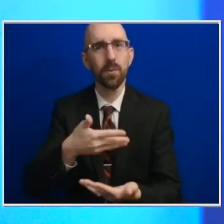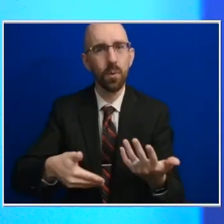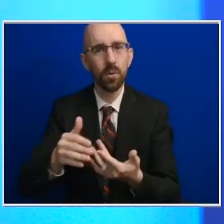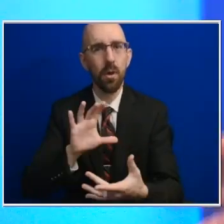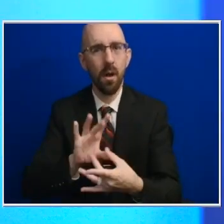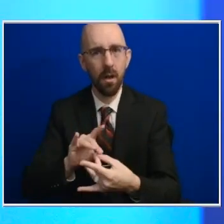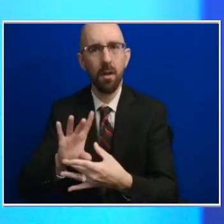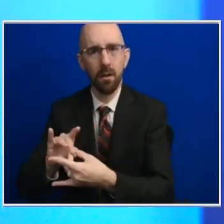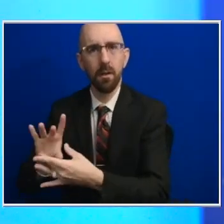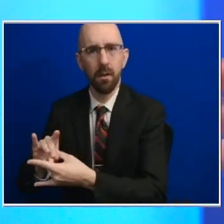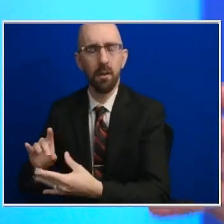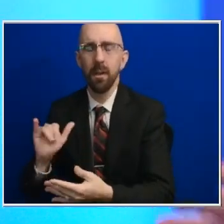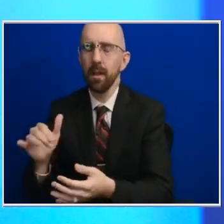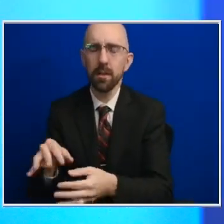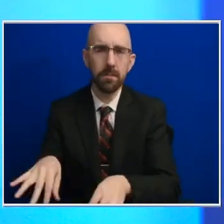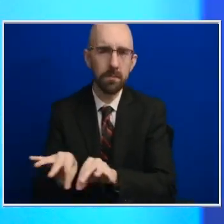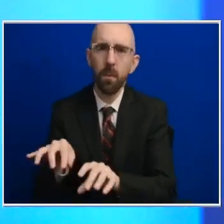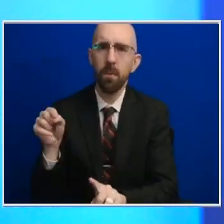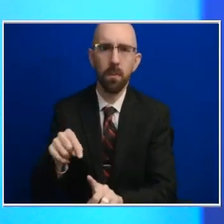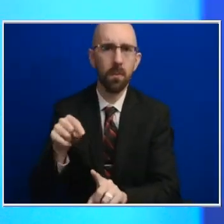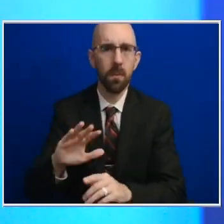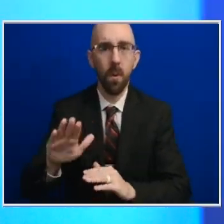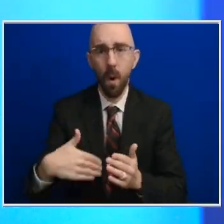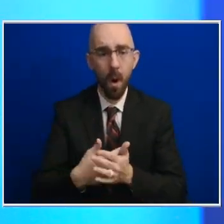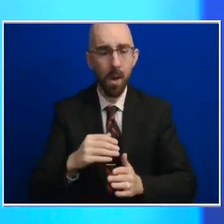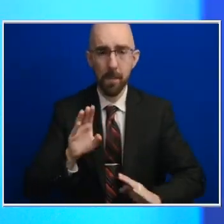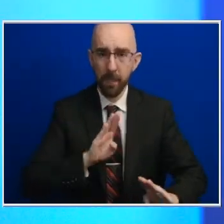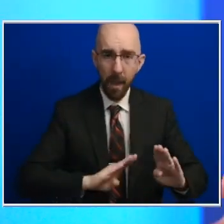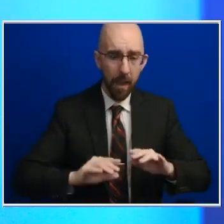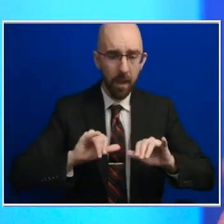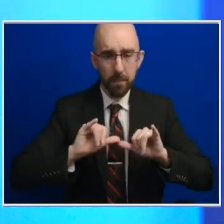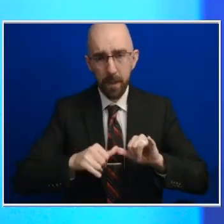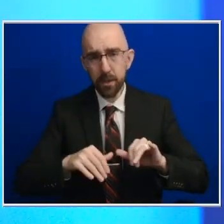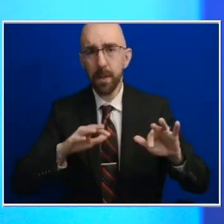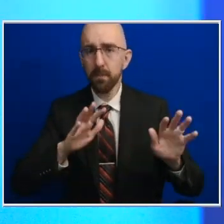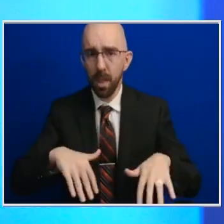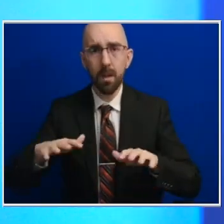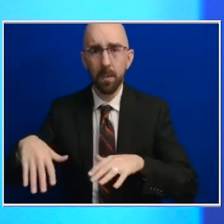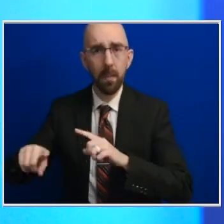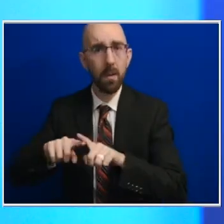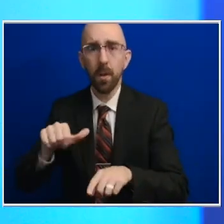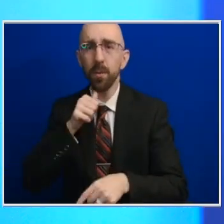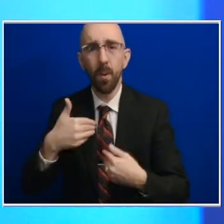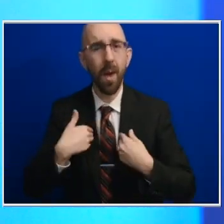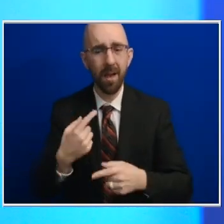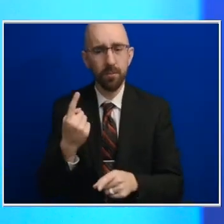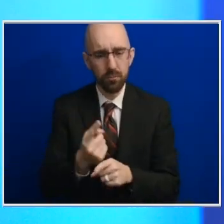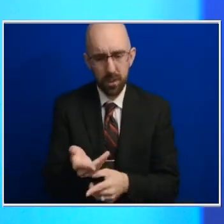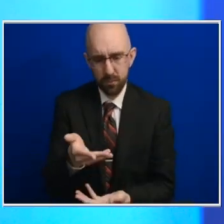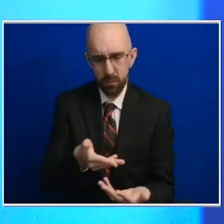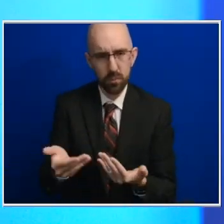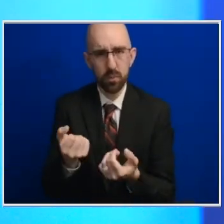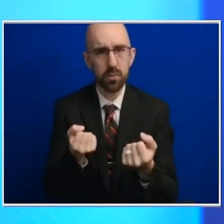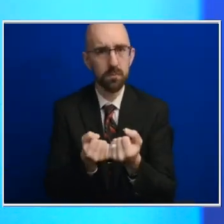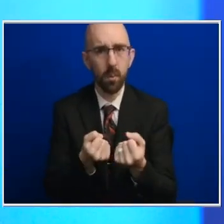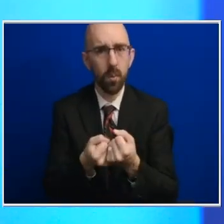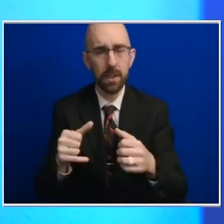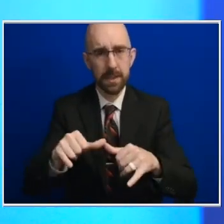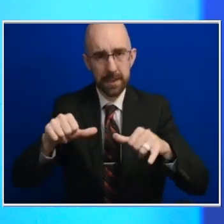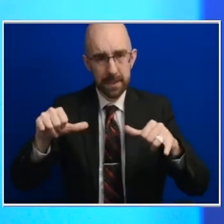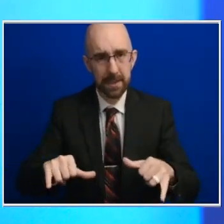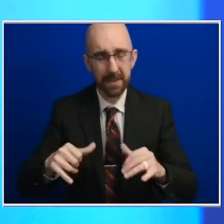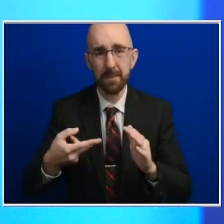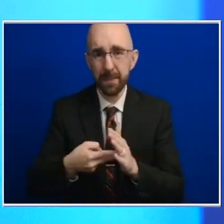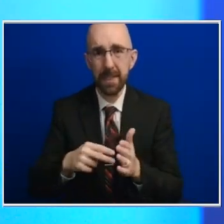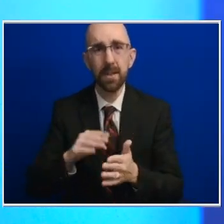So we can talk about all the biological measurements in the world, but if you don't have the right social support system, then you're probably going to